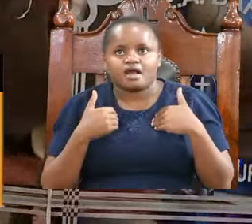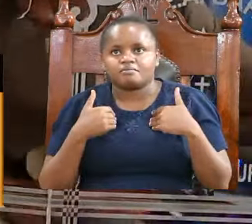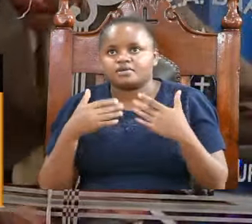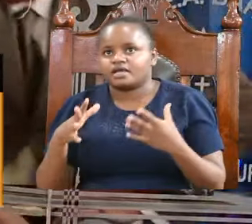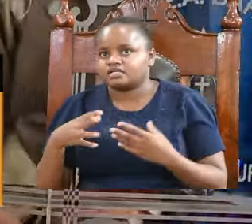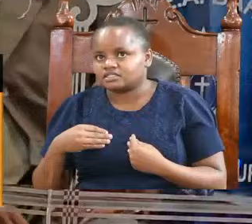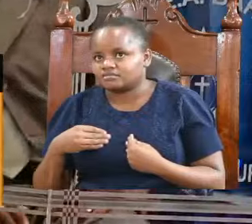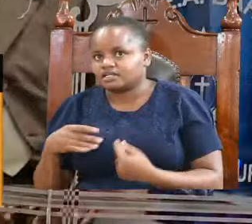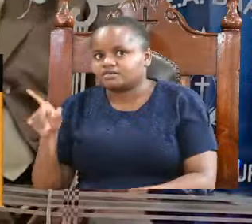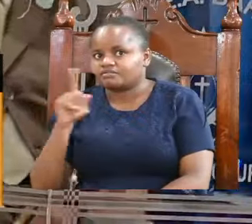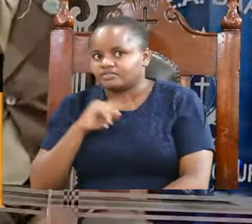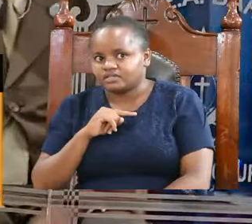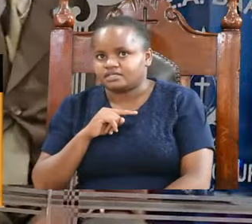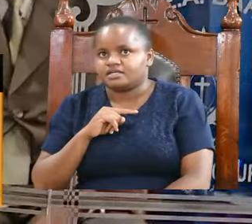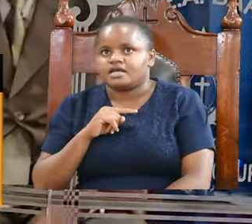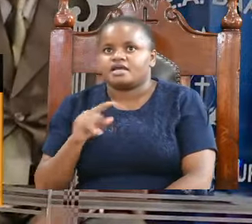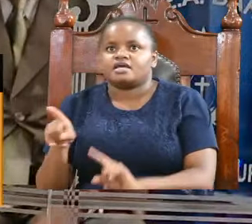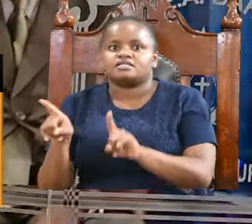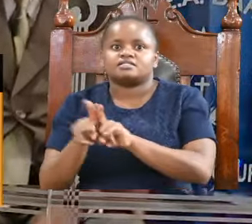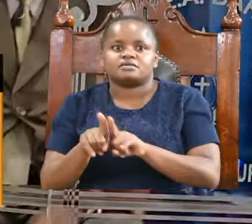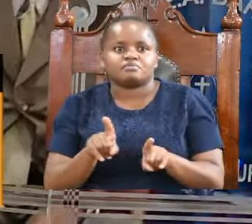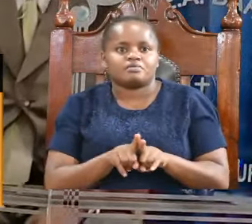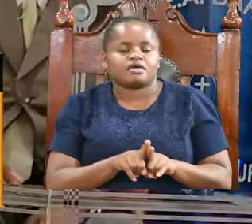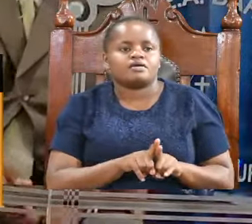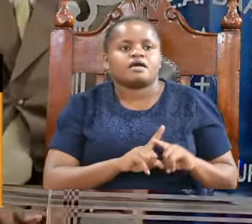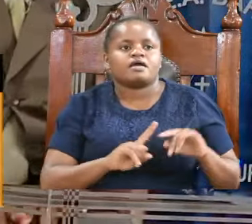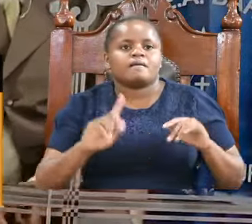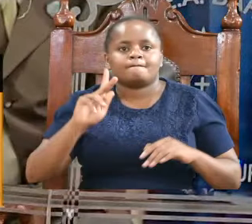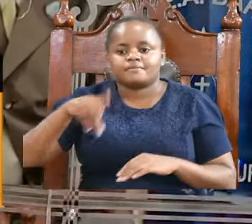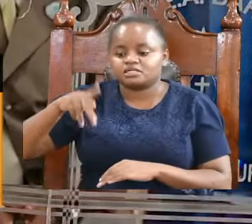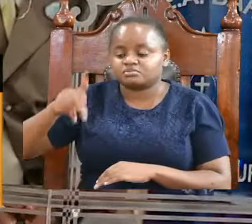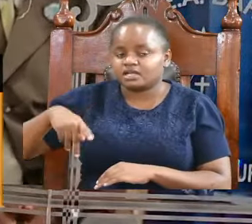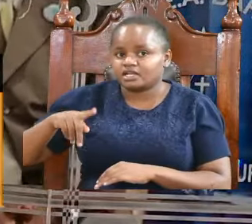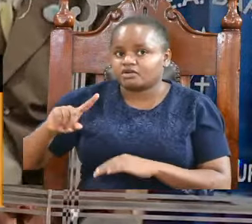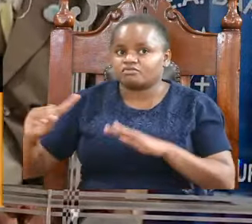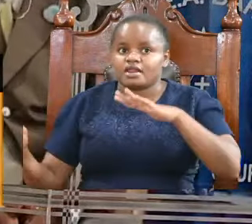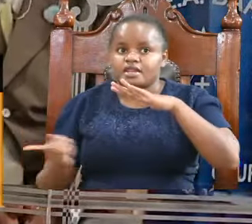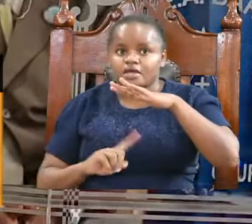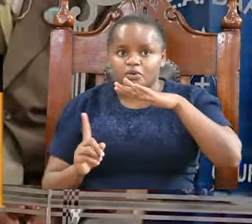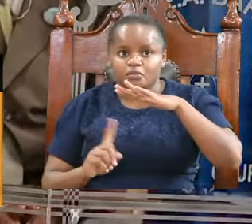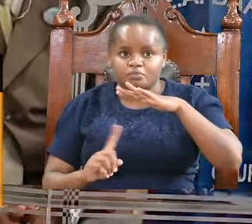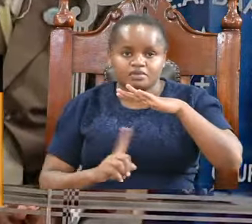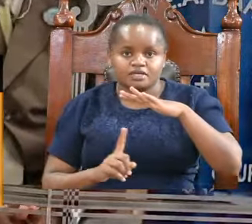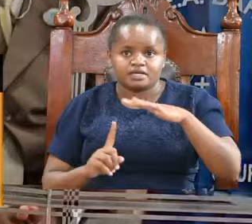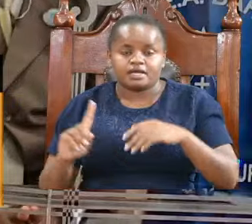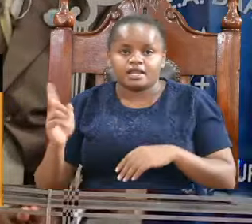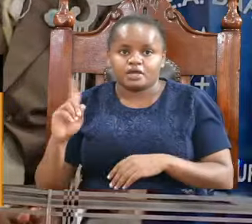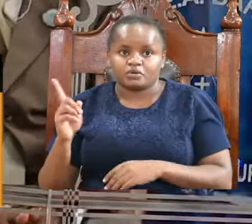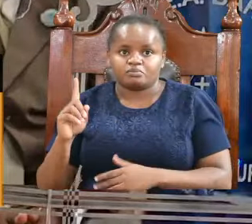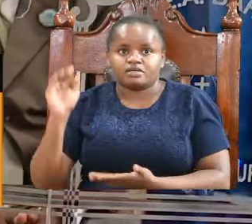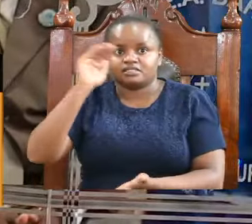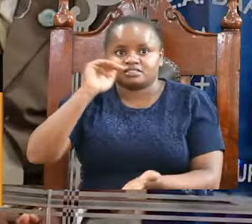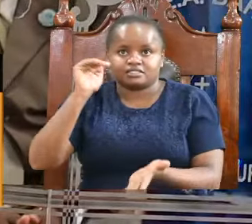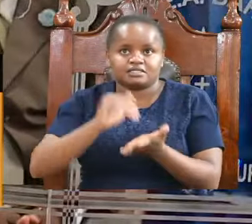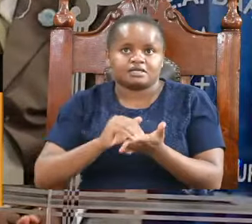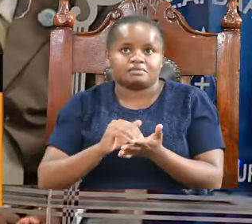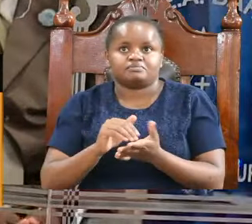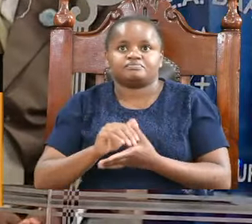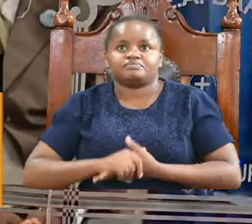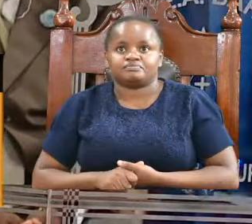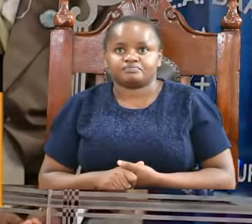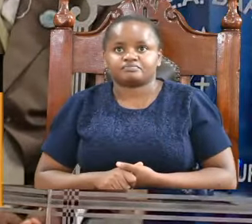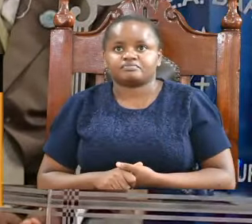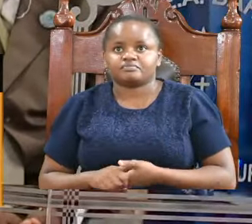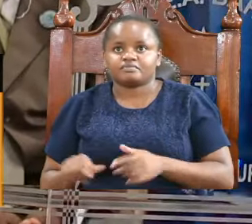accepted by him and by the City Presbytery of Nairobi Central. And whereas the City Presbytery has adjudged the